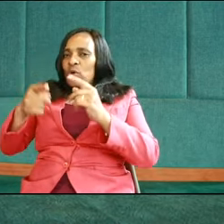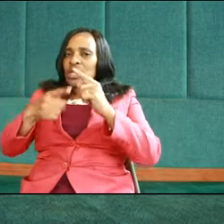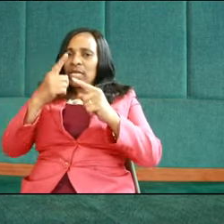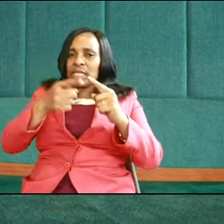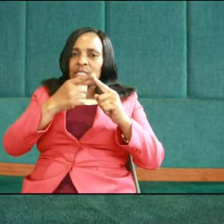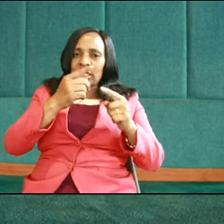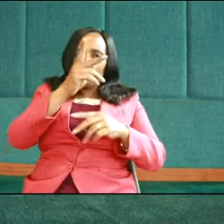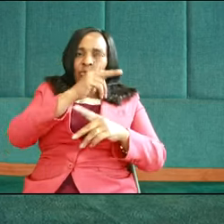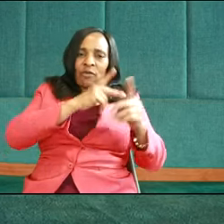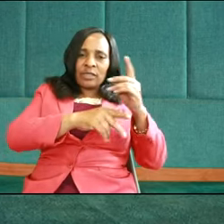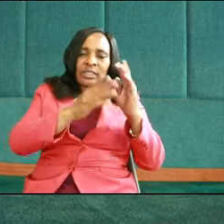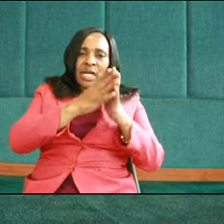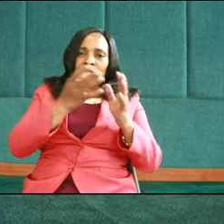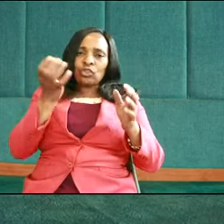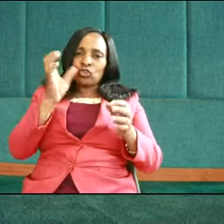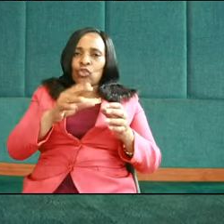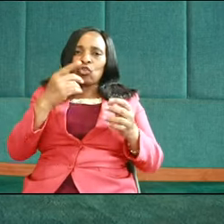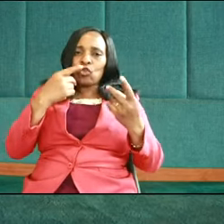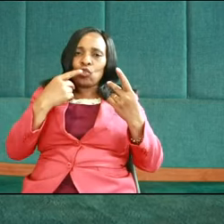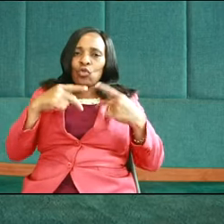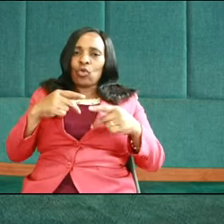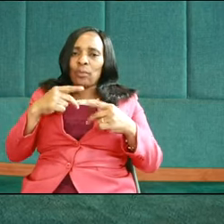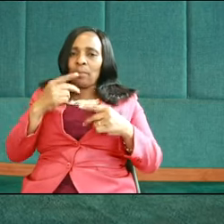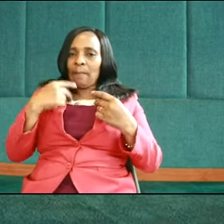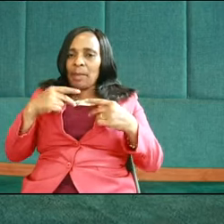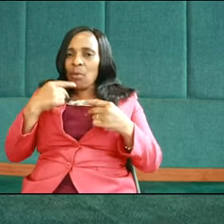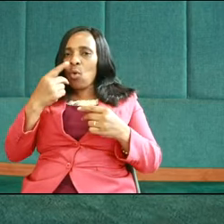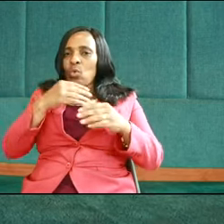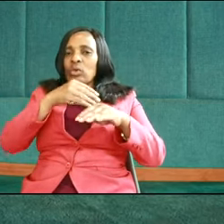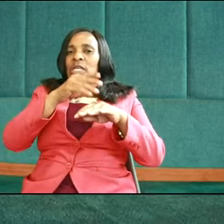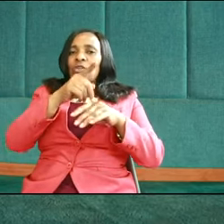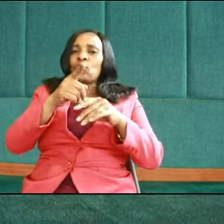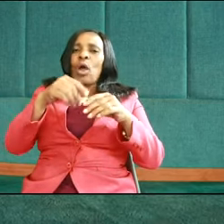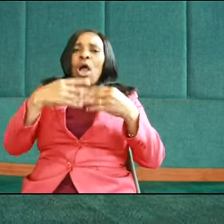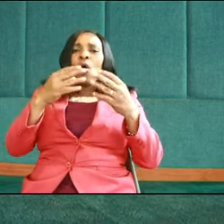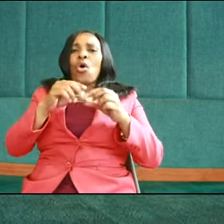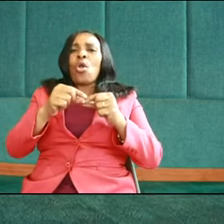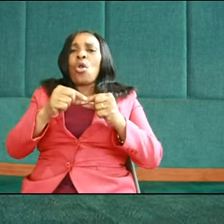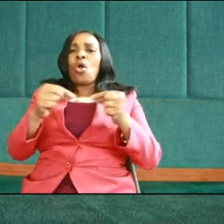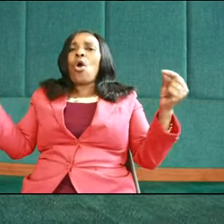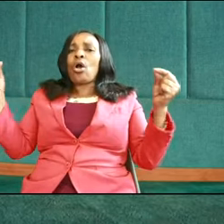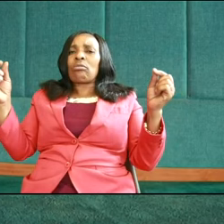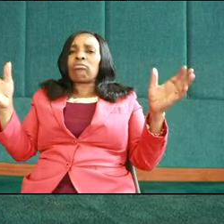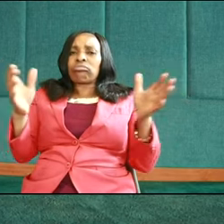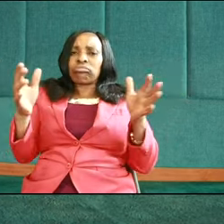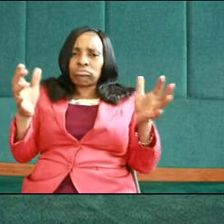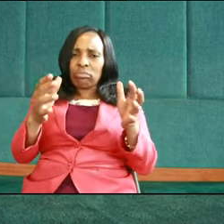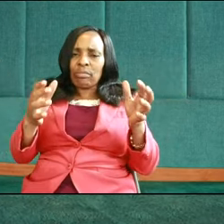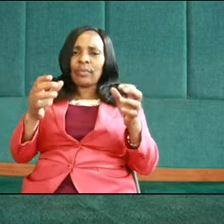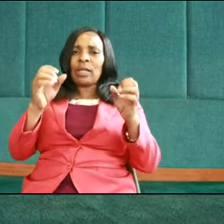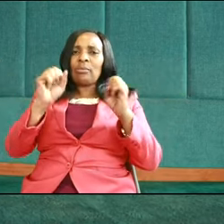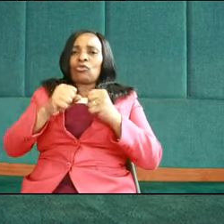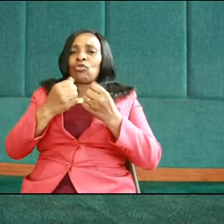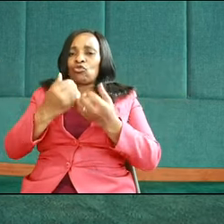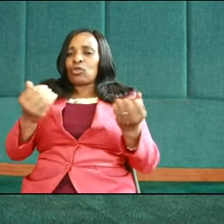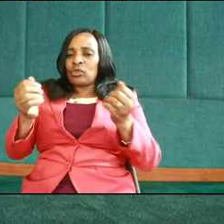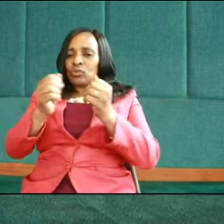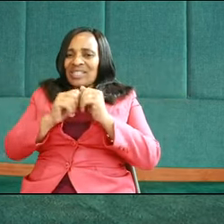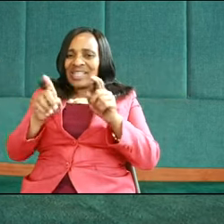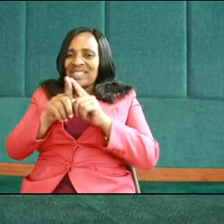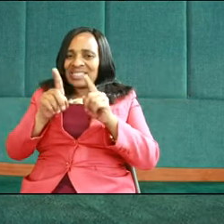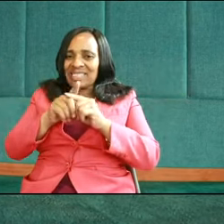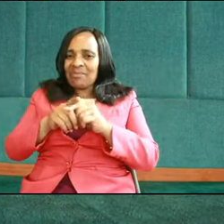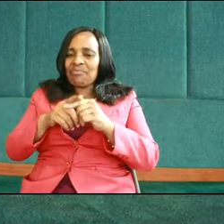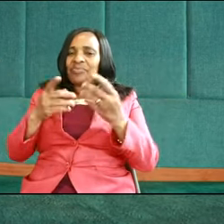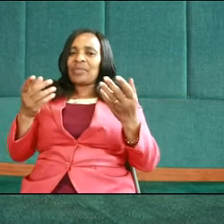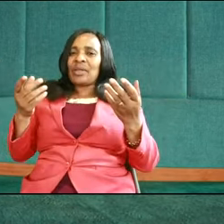stone those who sent you, how often I have longed to gather your children together as a hen gathers her chicks